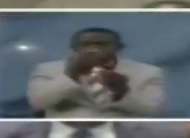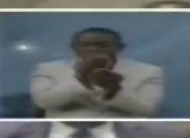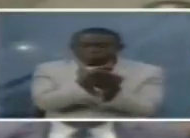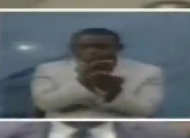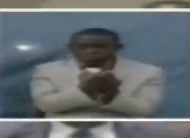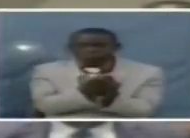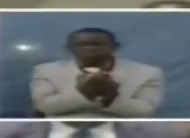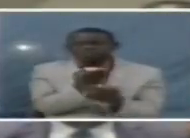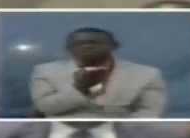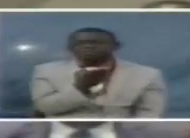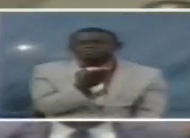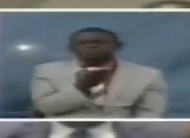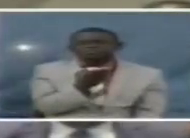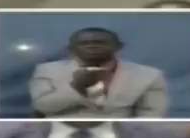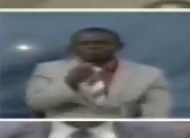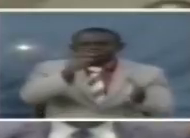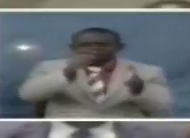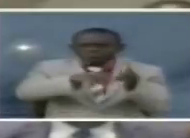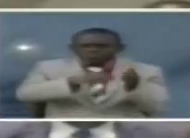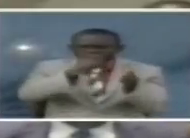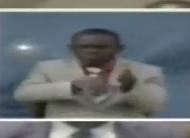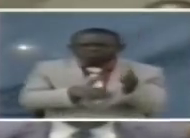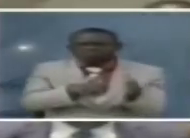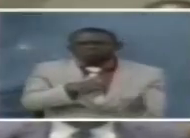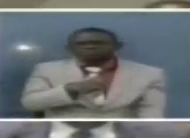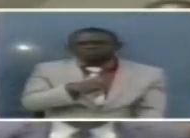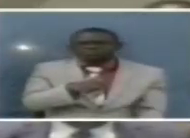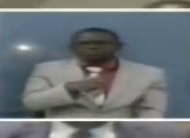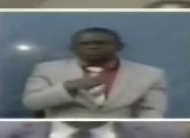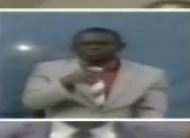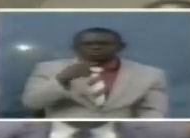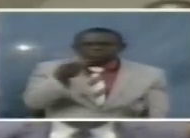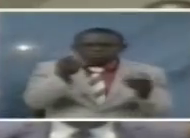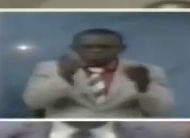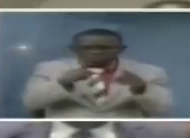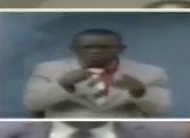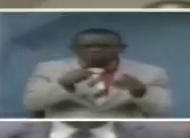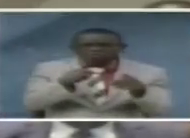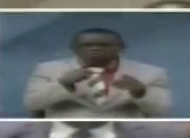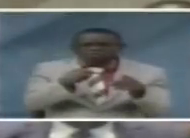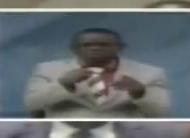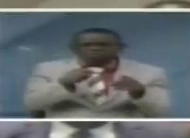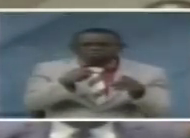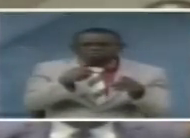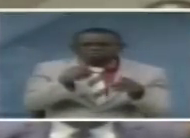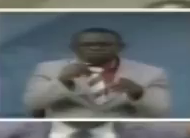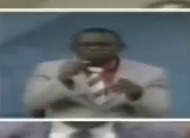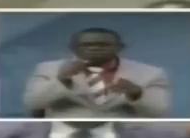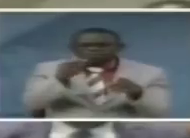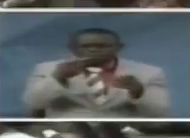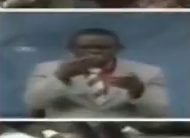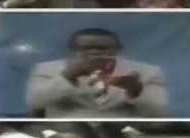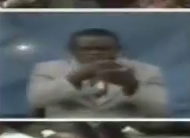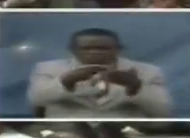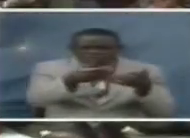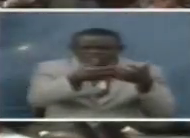easier to collect and monitor taxes, I propose to remove the customs duty